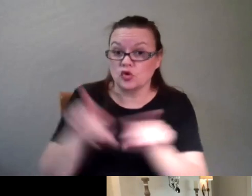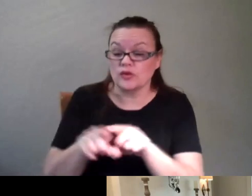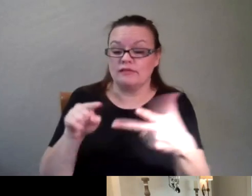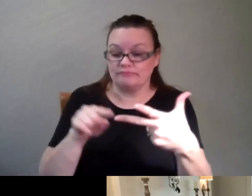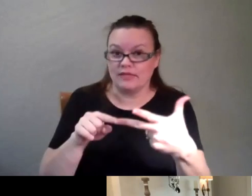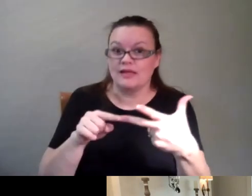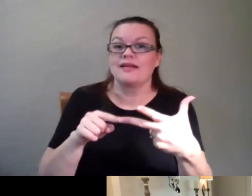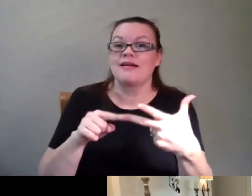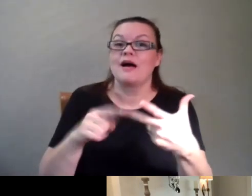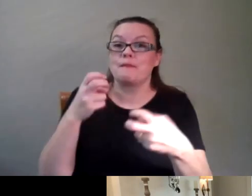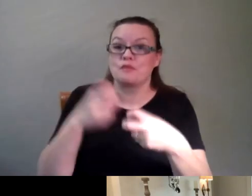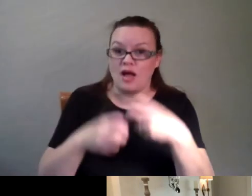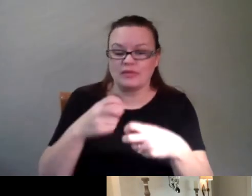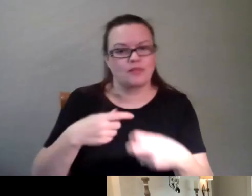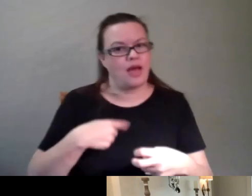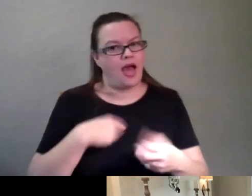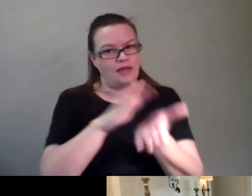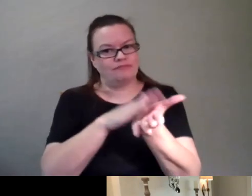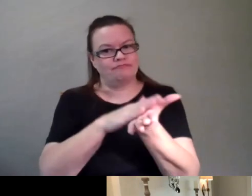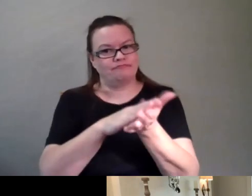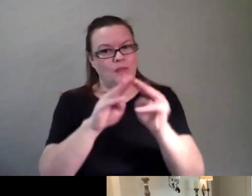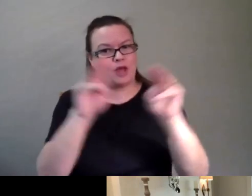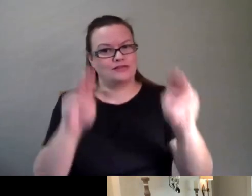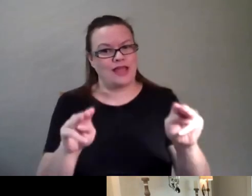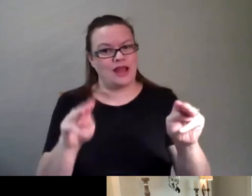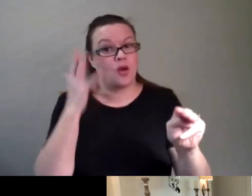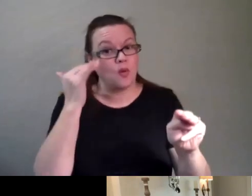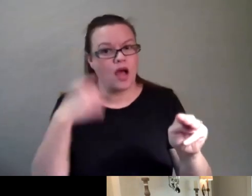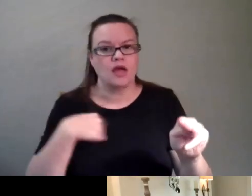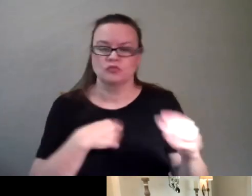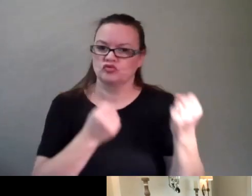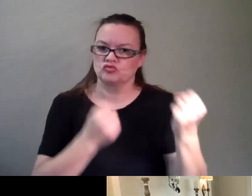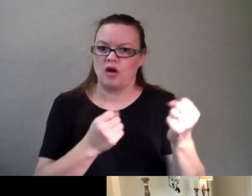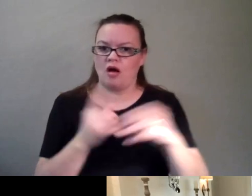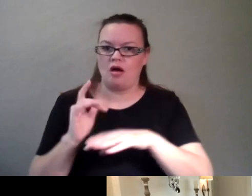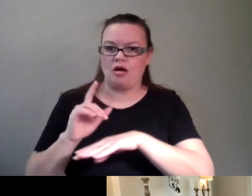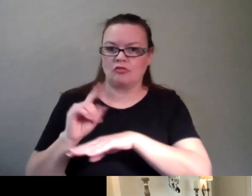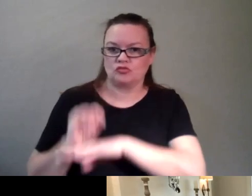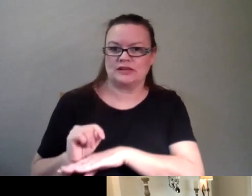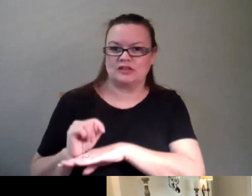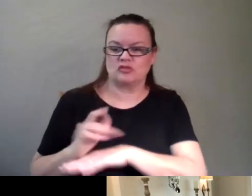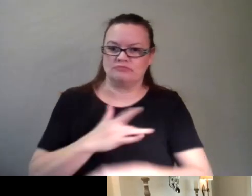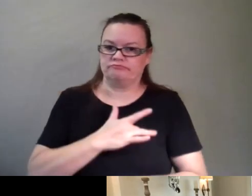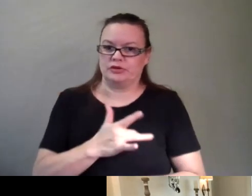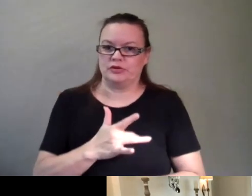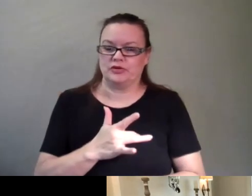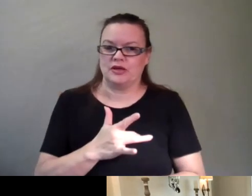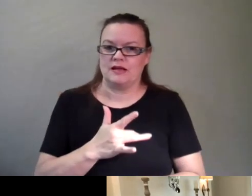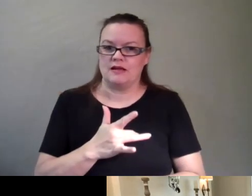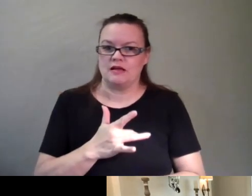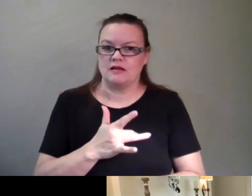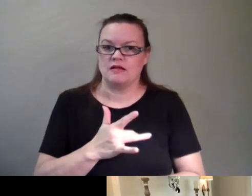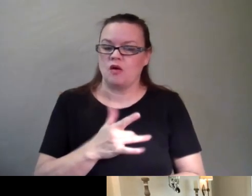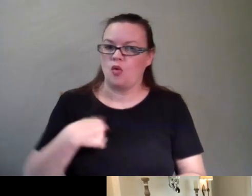all the questions and salute the Montanans, because we have a strong tradition of fighting in our state, corporate money